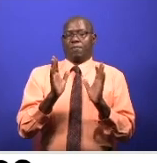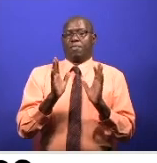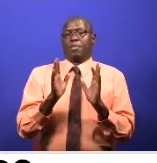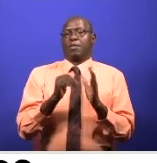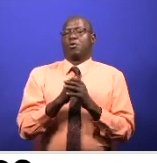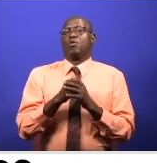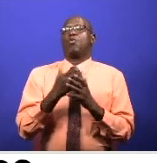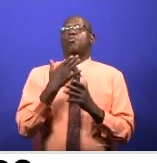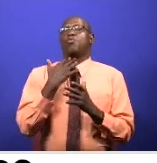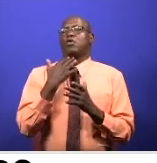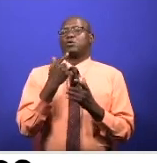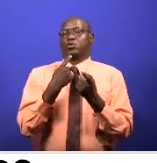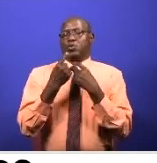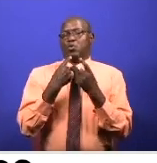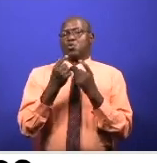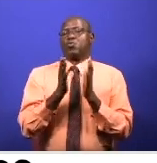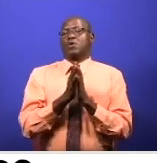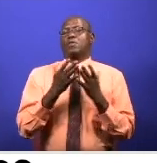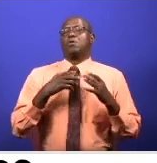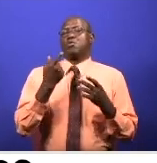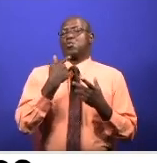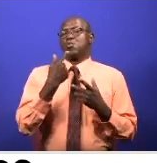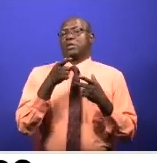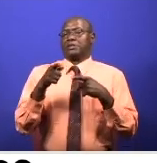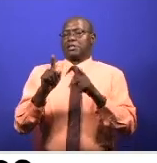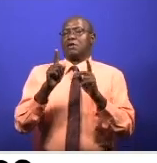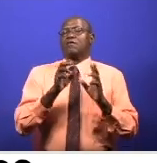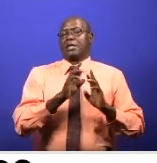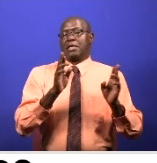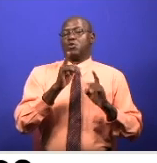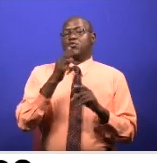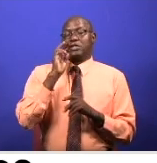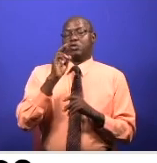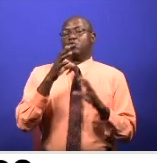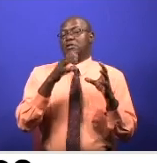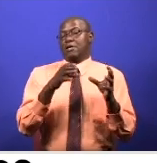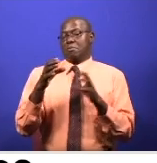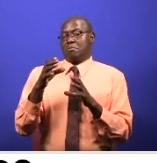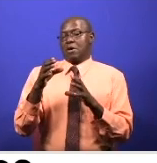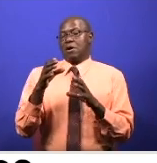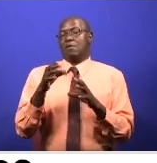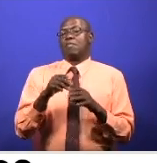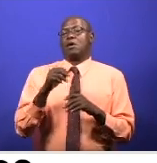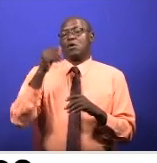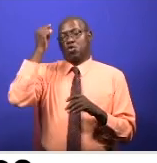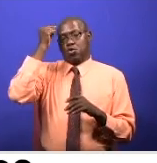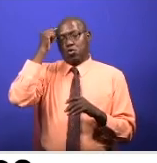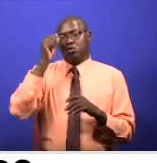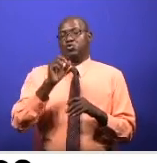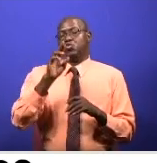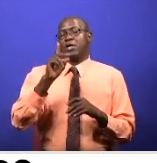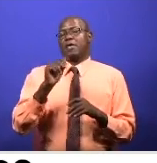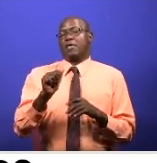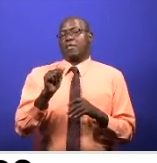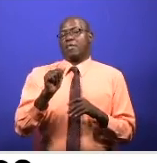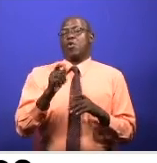wanaifanya kwa hiari, kwamba ukiona kwamba mawazo ya chama chako na mawazo ya UDA inaambatana, basi